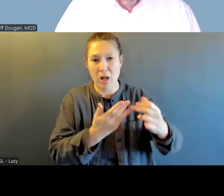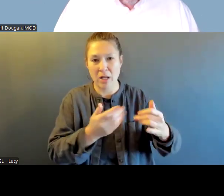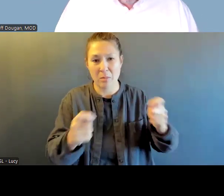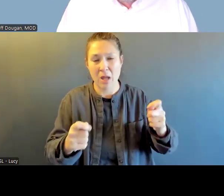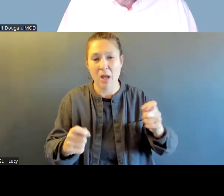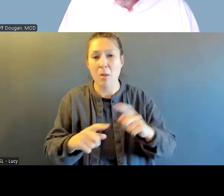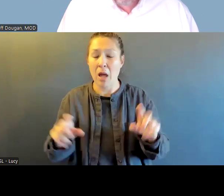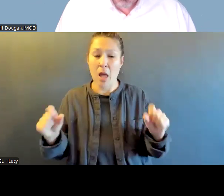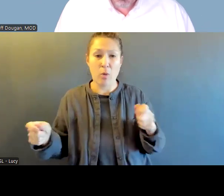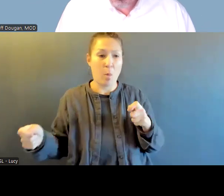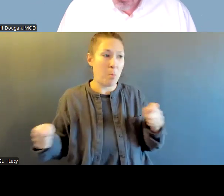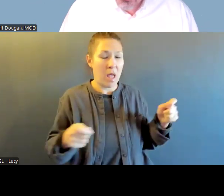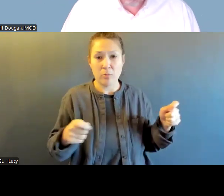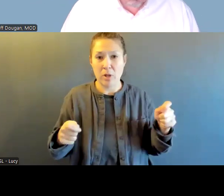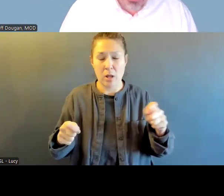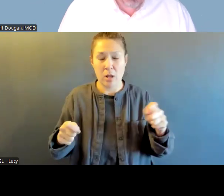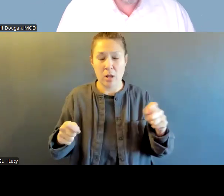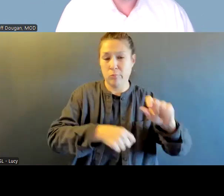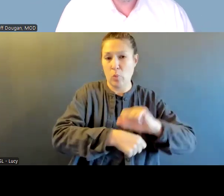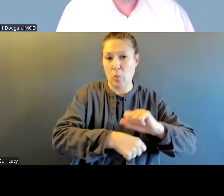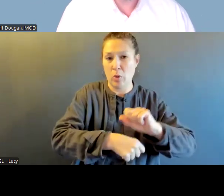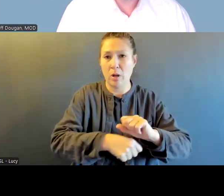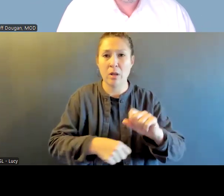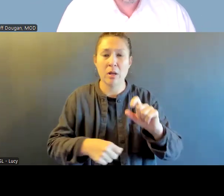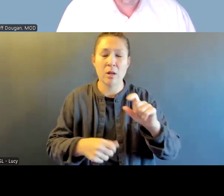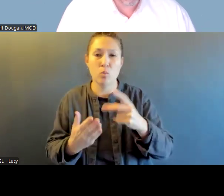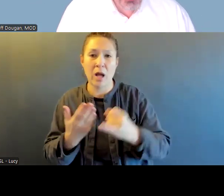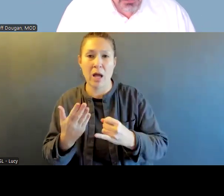does through project management is essential for tracking and completing the COD's initiatives.